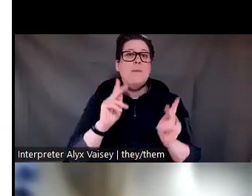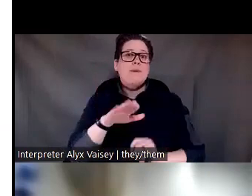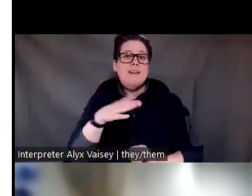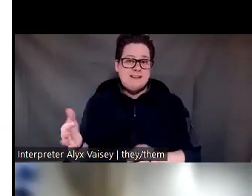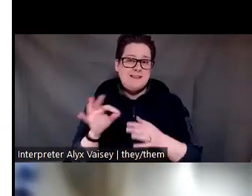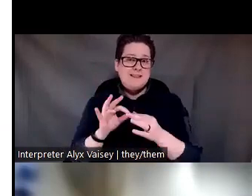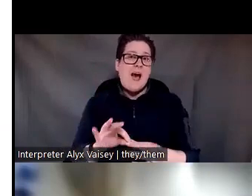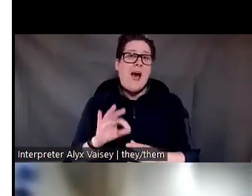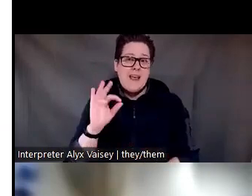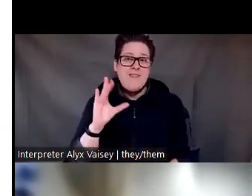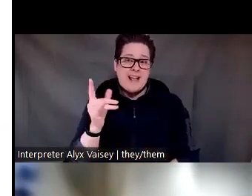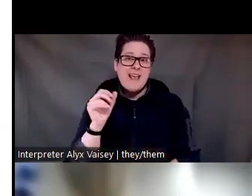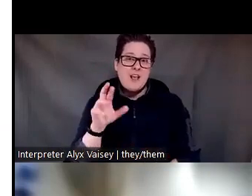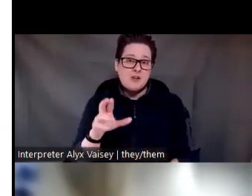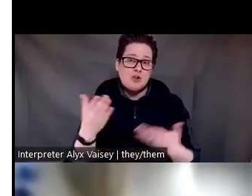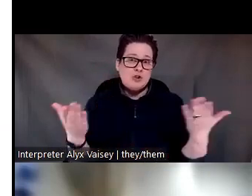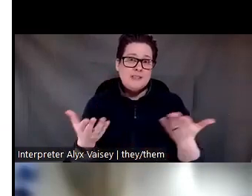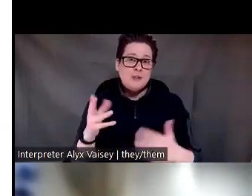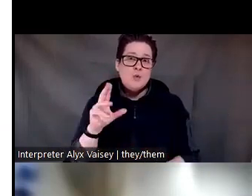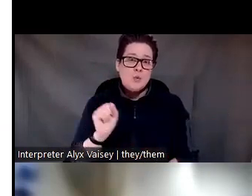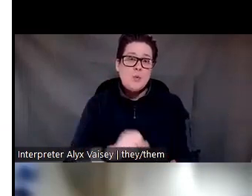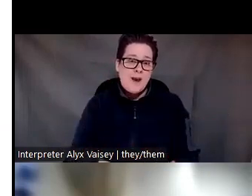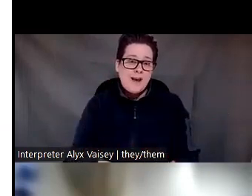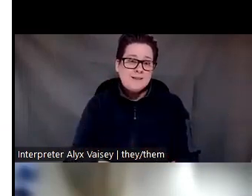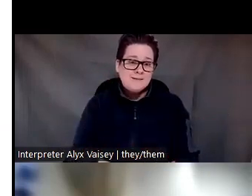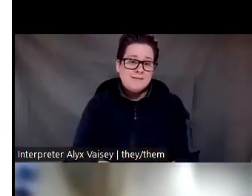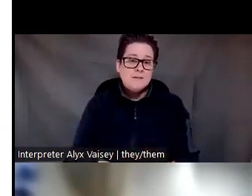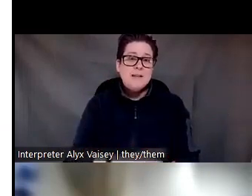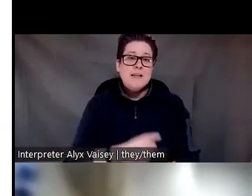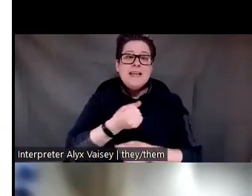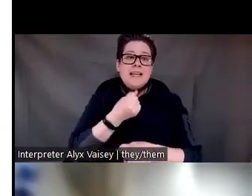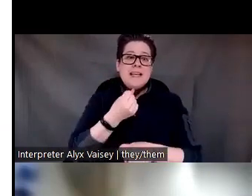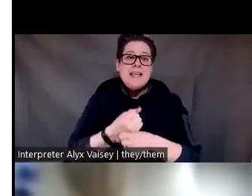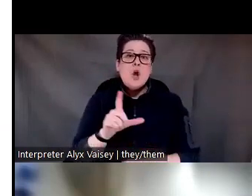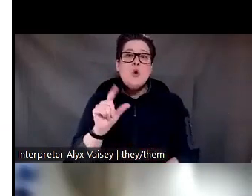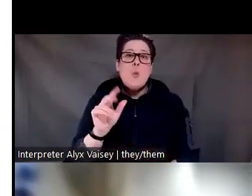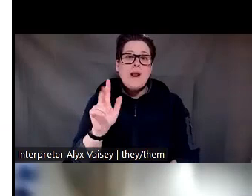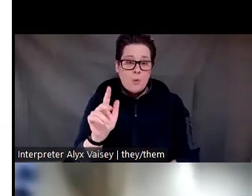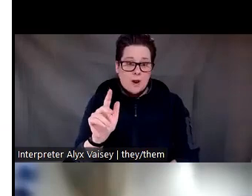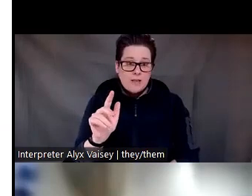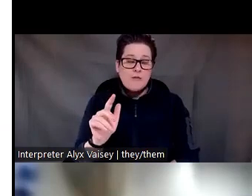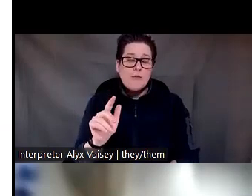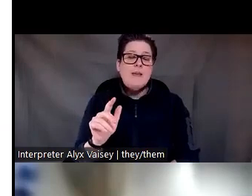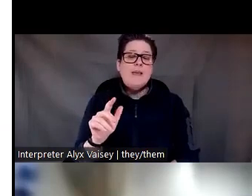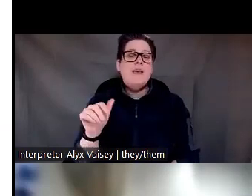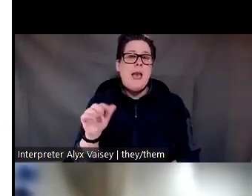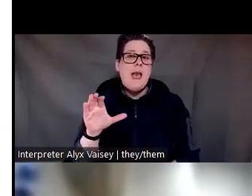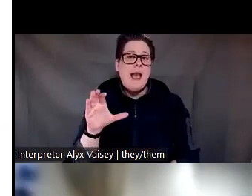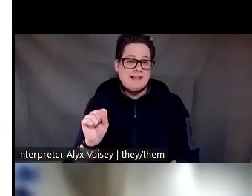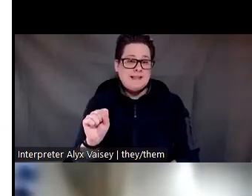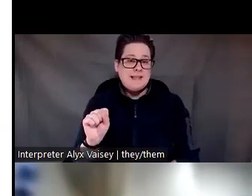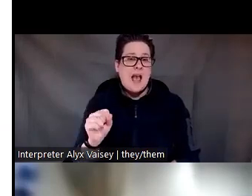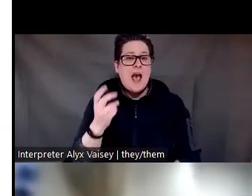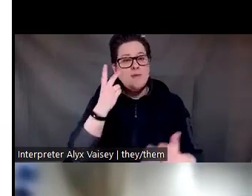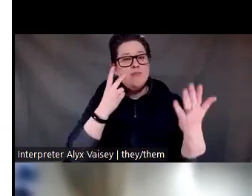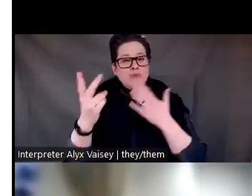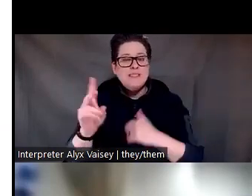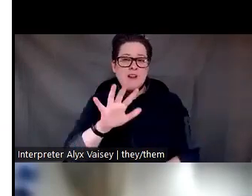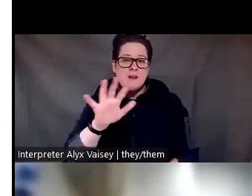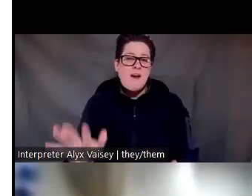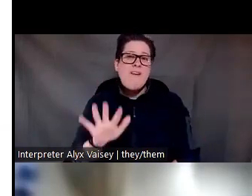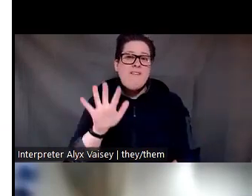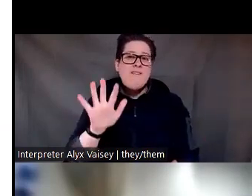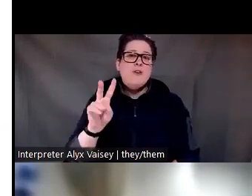in the United States. For the year 2023, the American Cancer Society is again estimating that